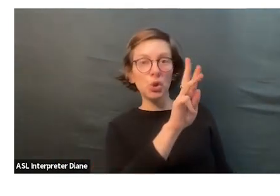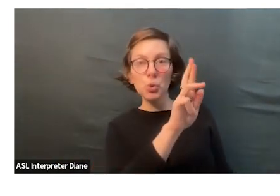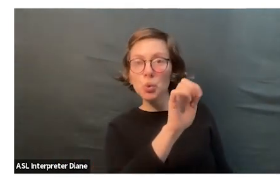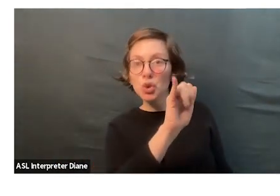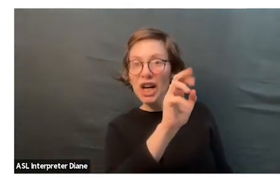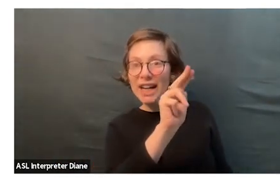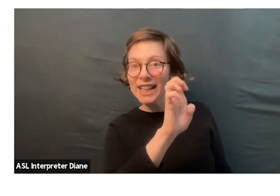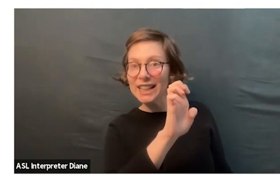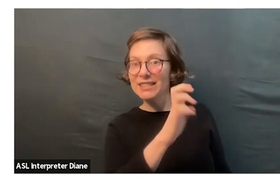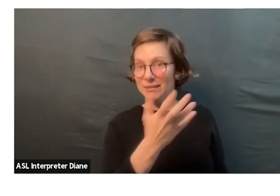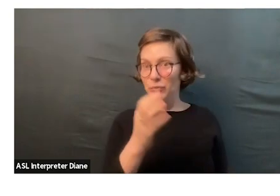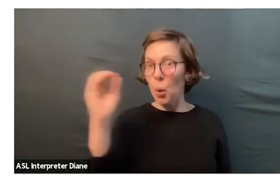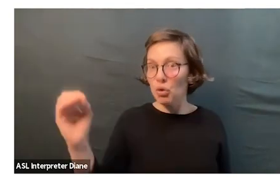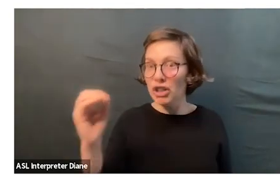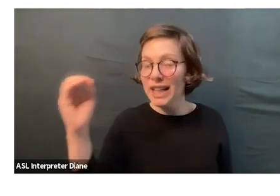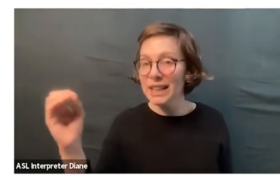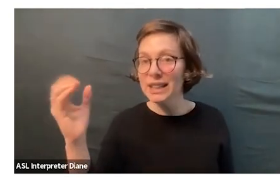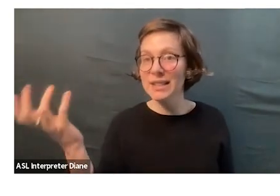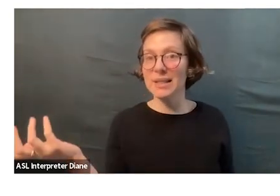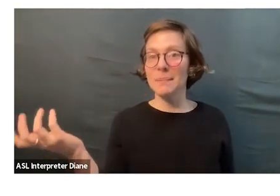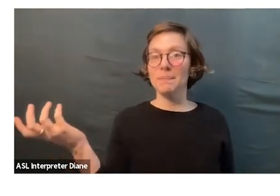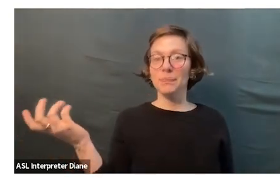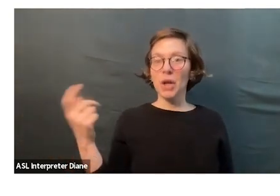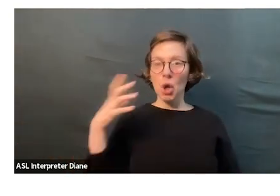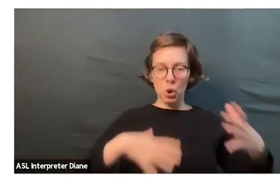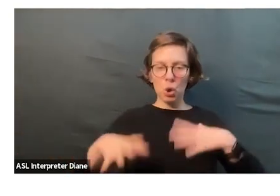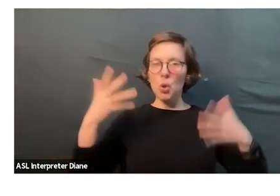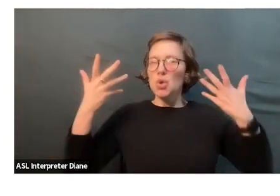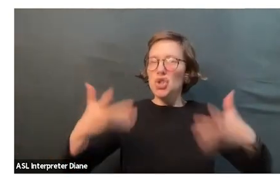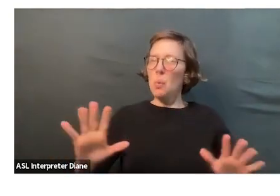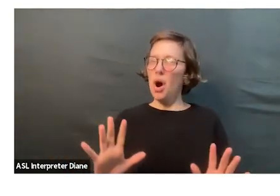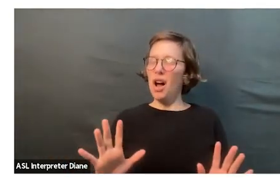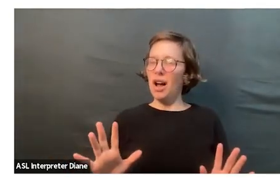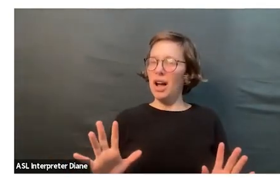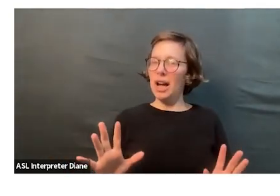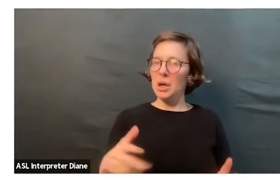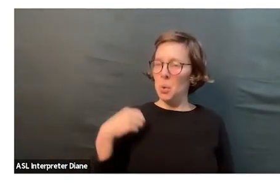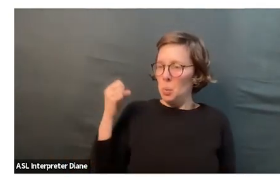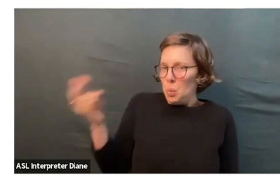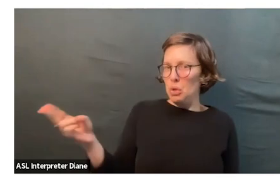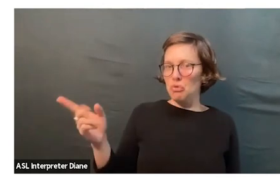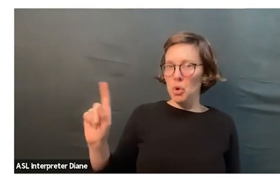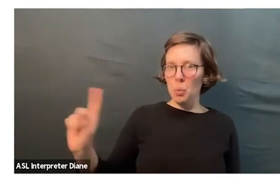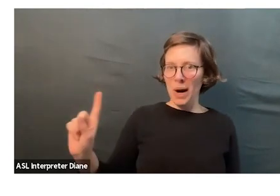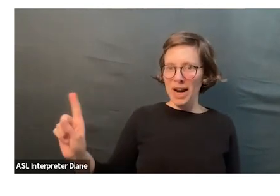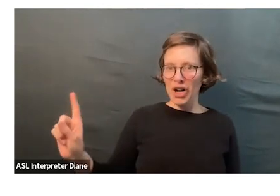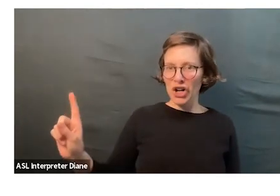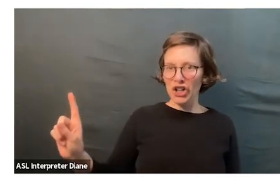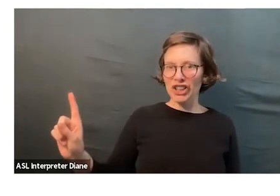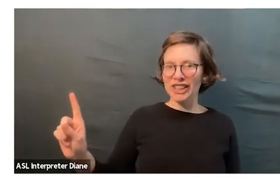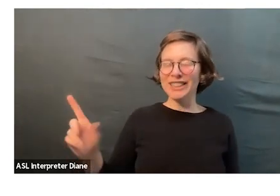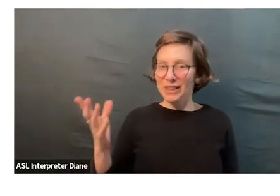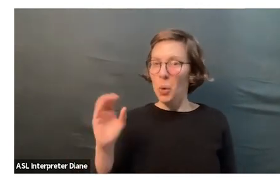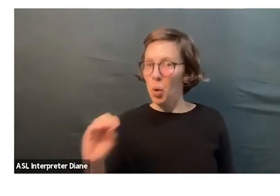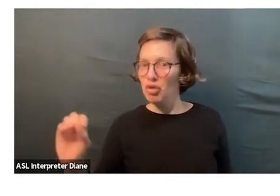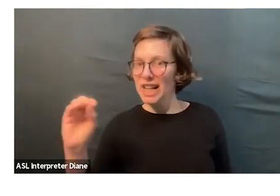of solutions, which is really important for me to make sure that people feel that they're aware, but that they also have the capacity to act,